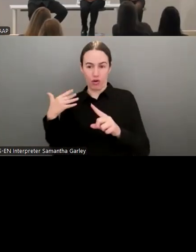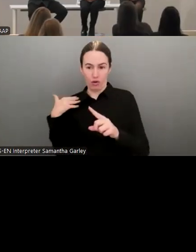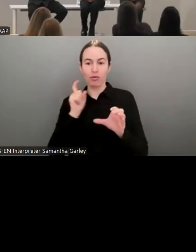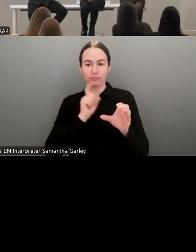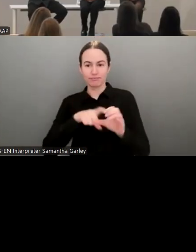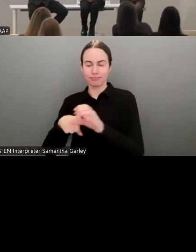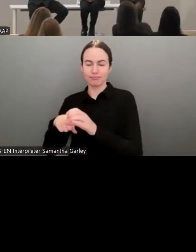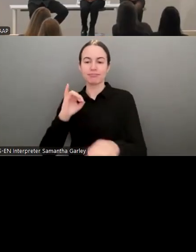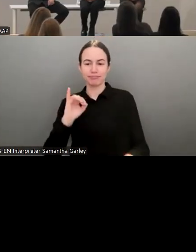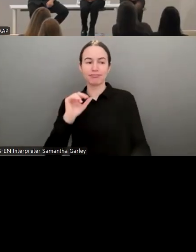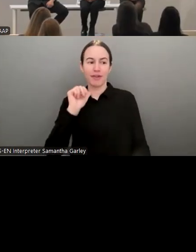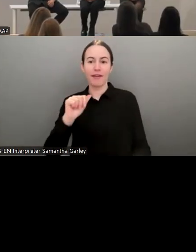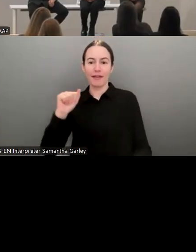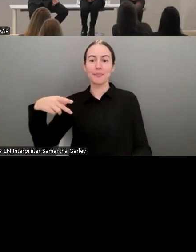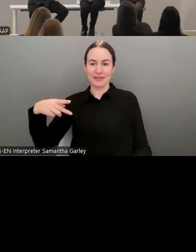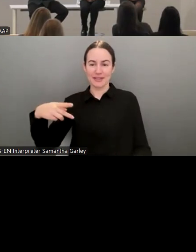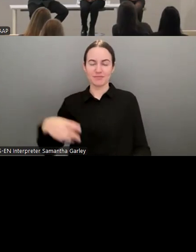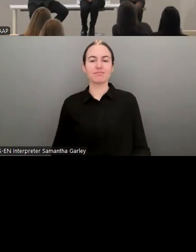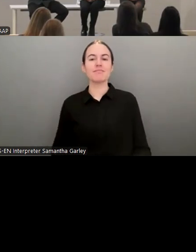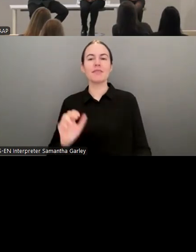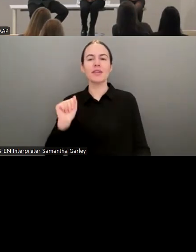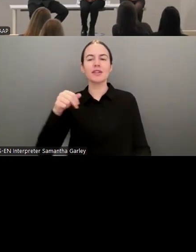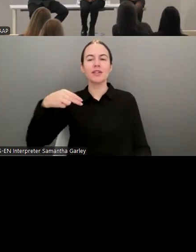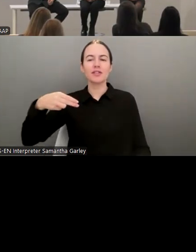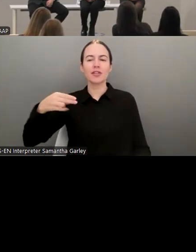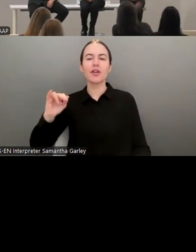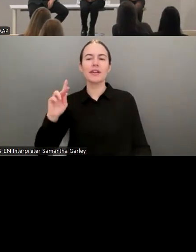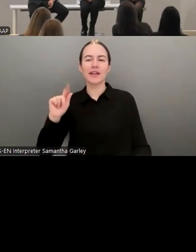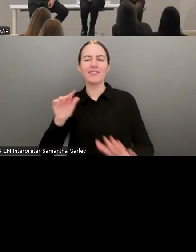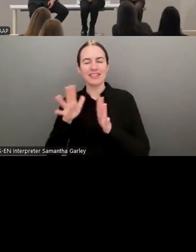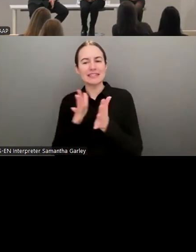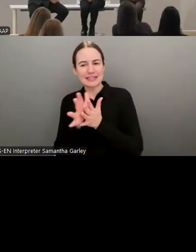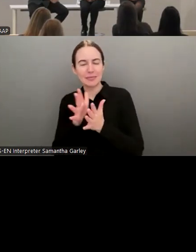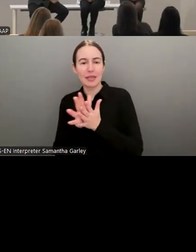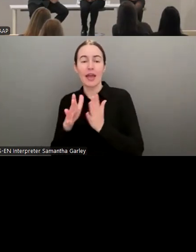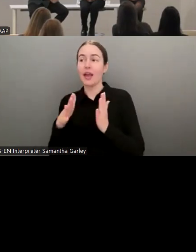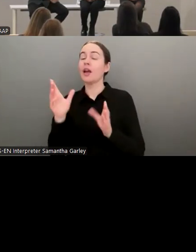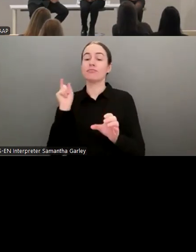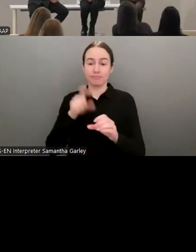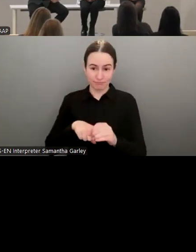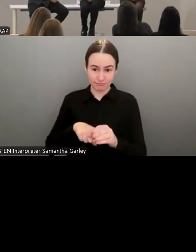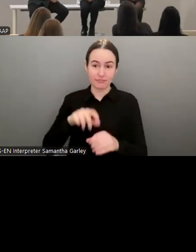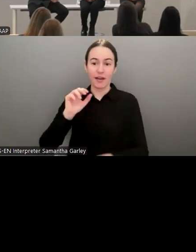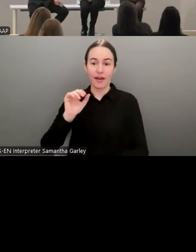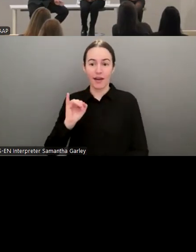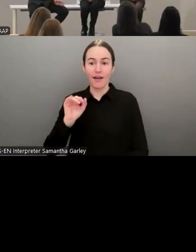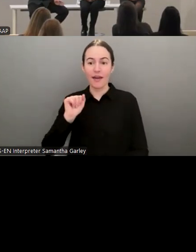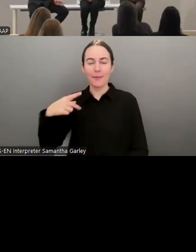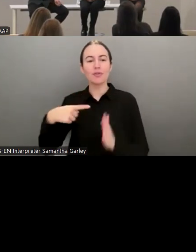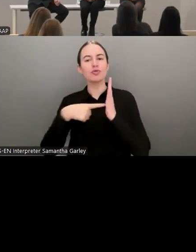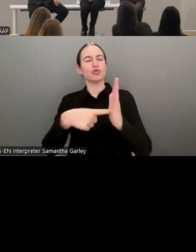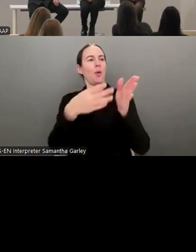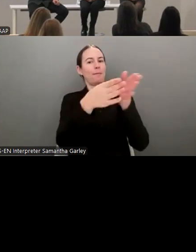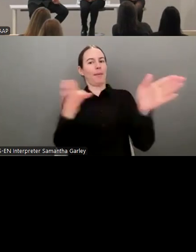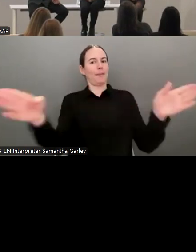as Annika told, that it will give a message to the public that we as an organization care about